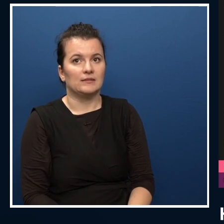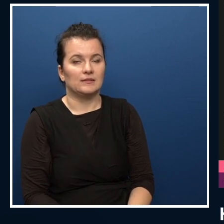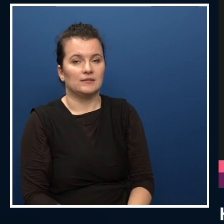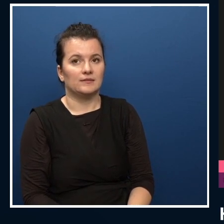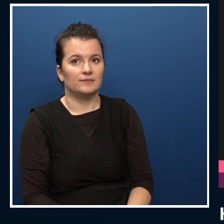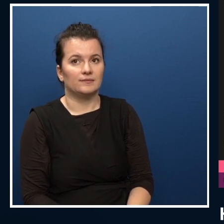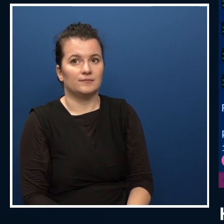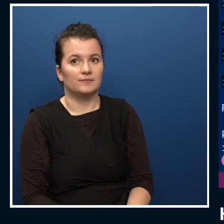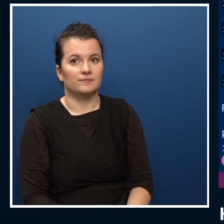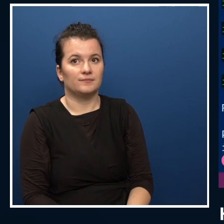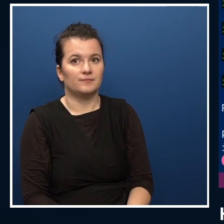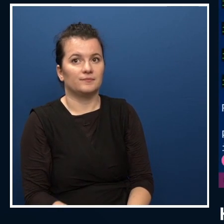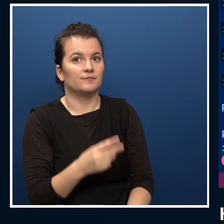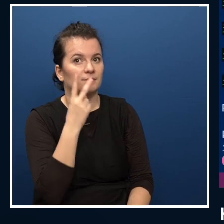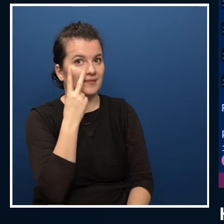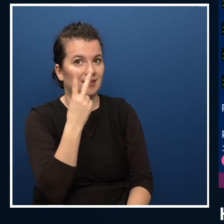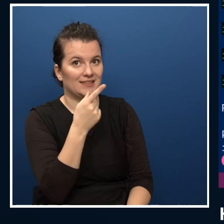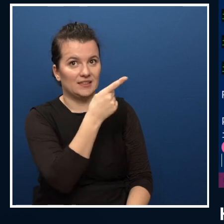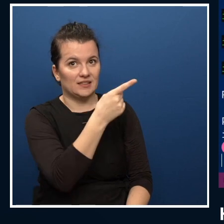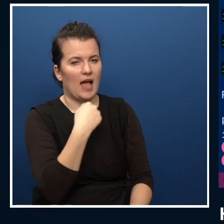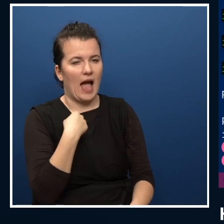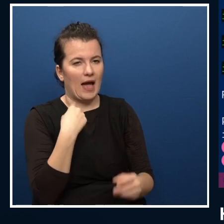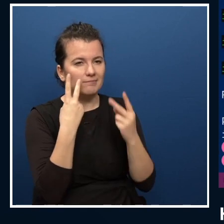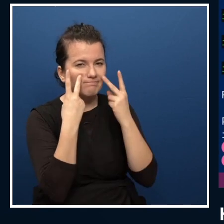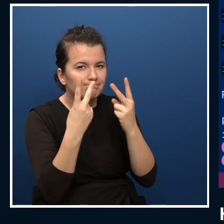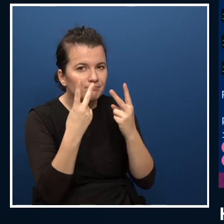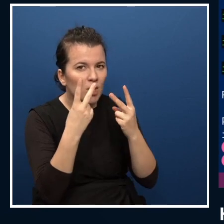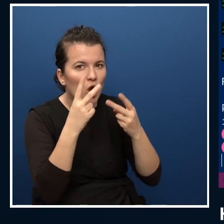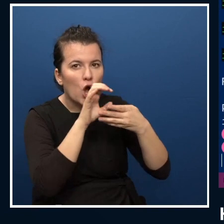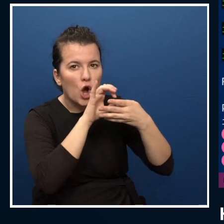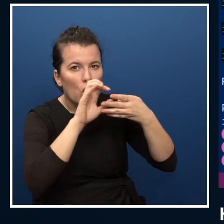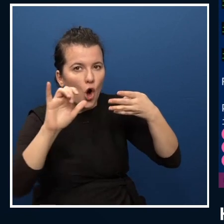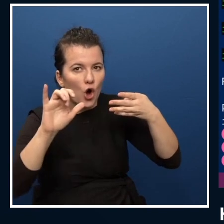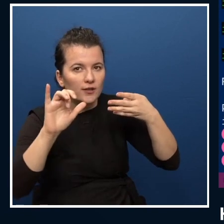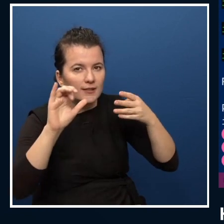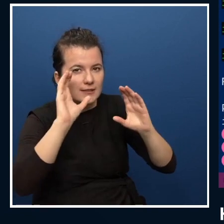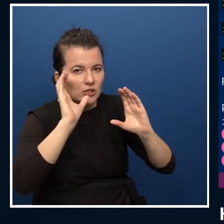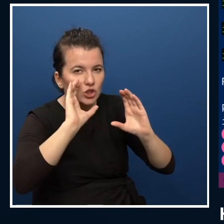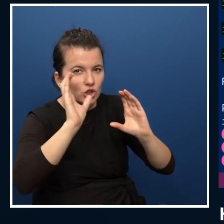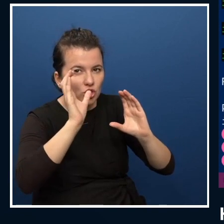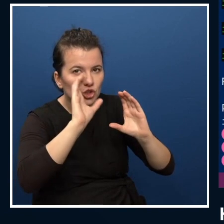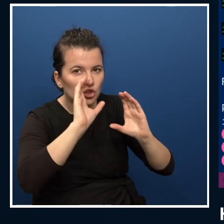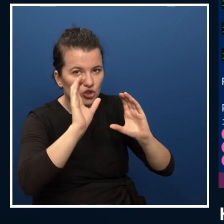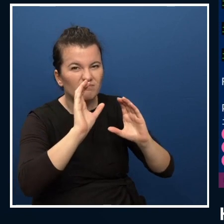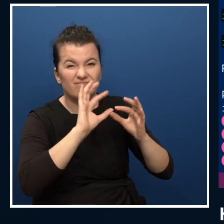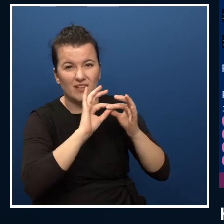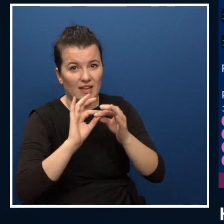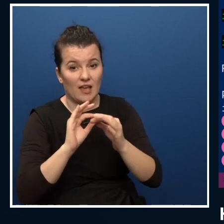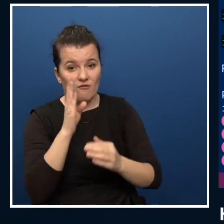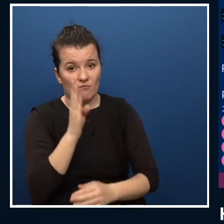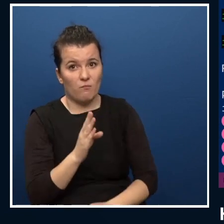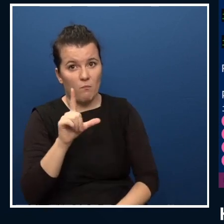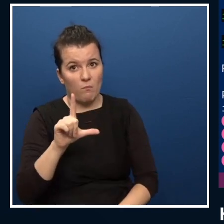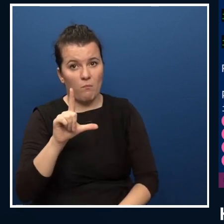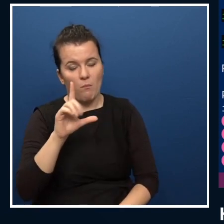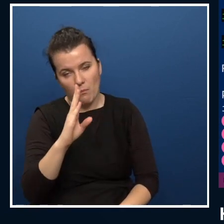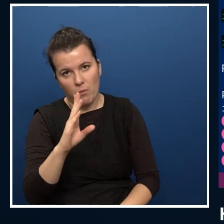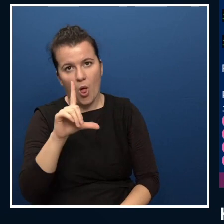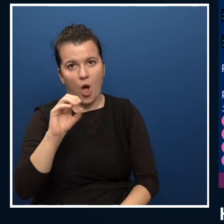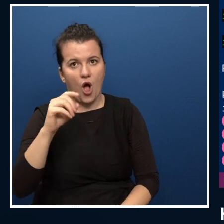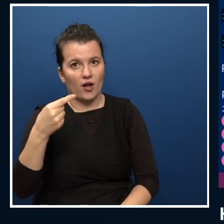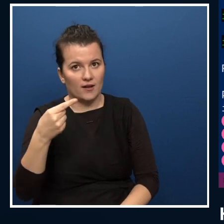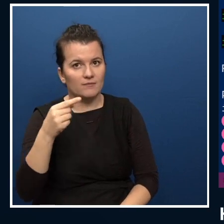and find my code there for this particular blog, which is here. This will make sense in a second, so hang in there,